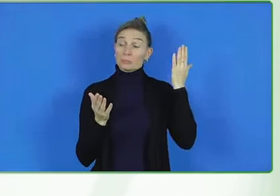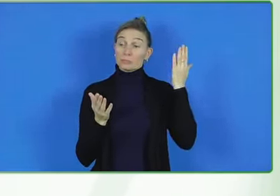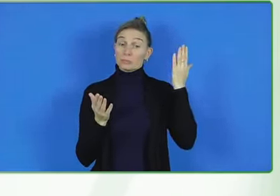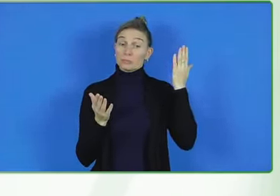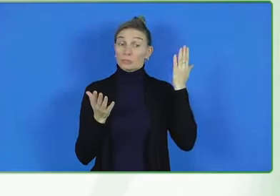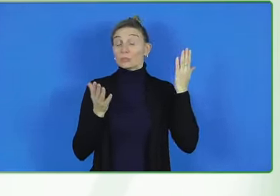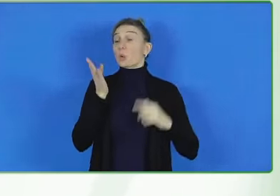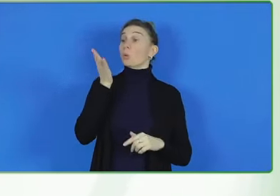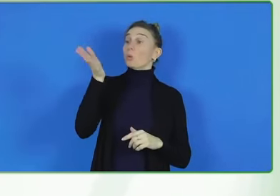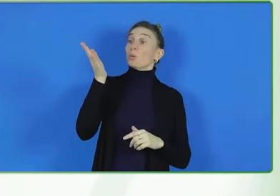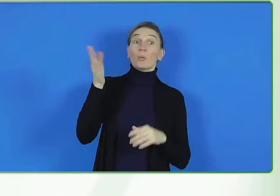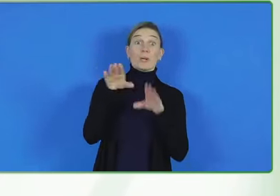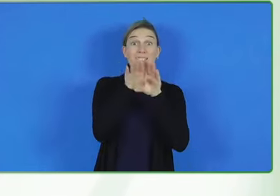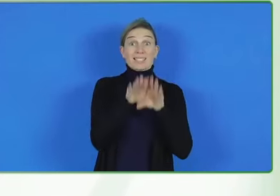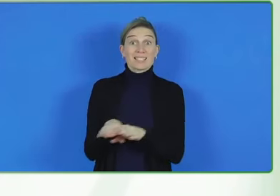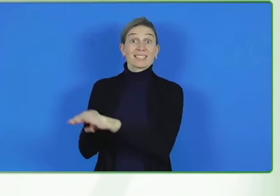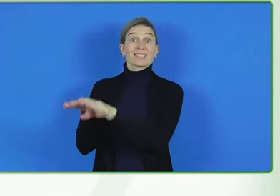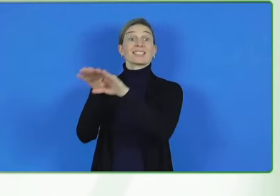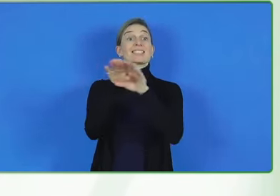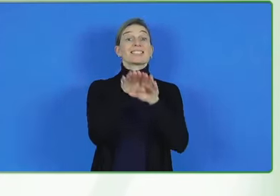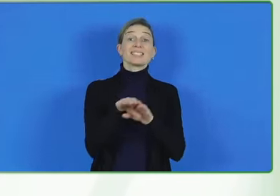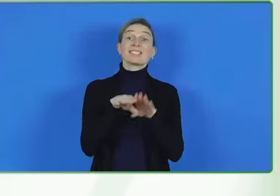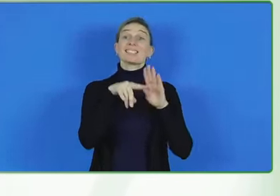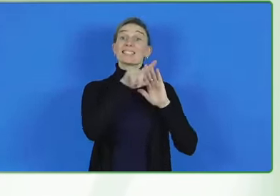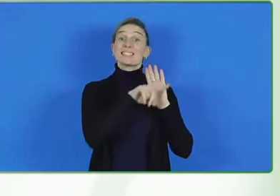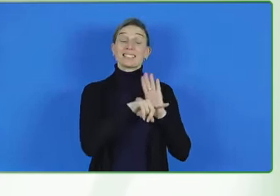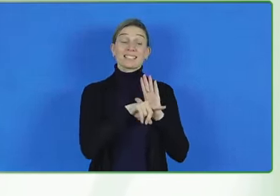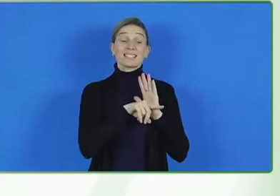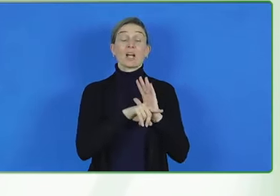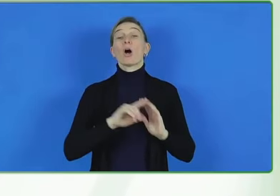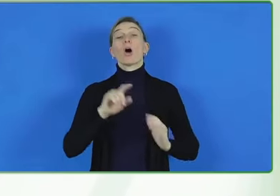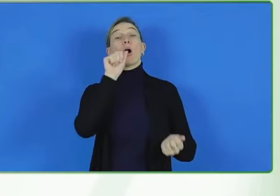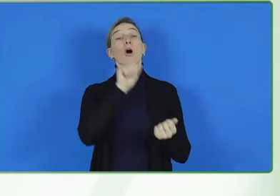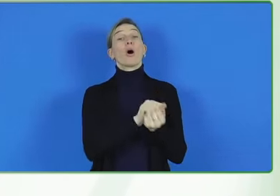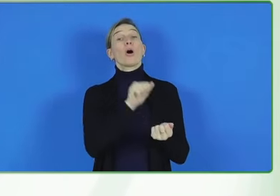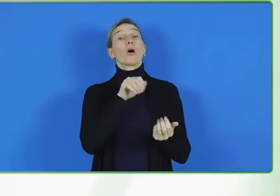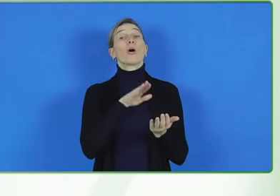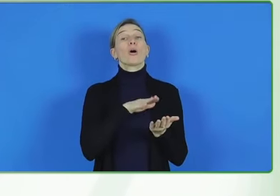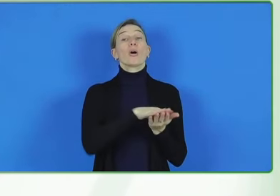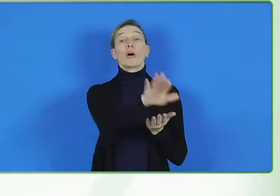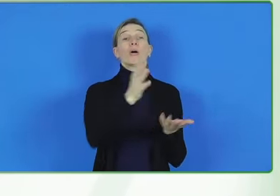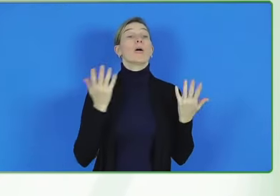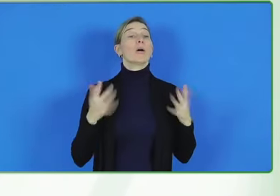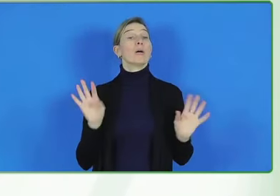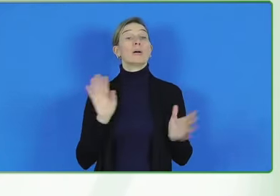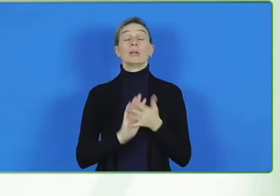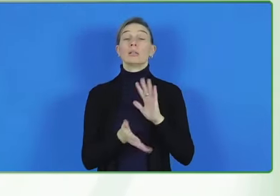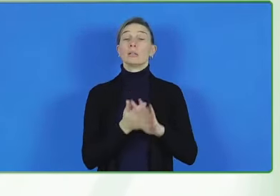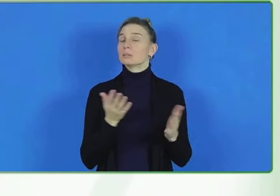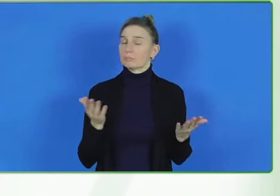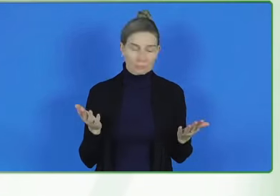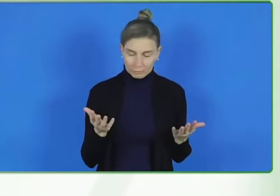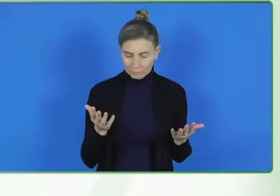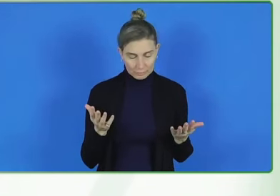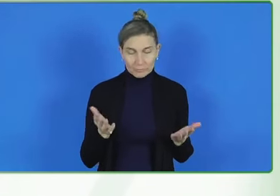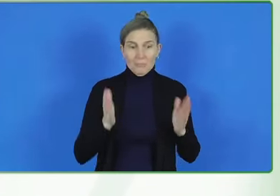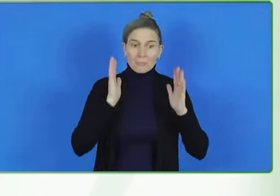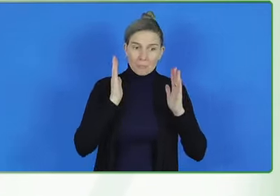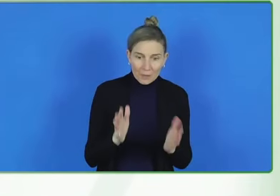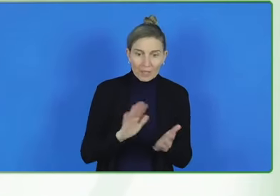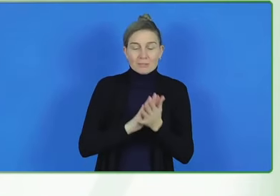publication. A standard has to be implemented, and they have to be adopted, and they have to be